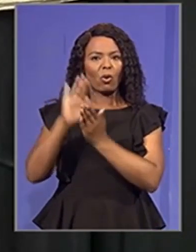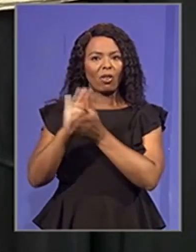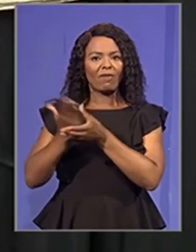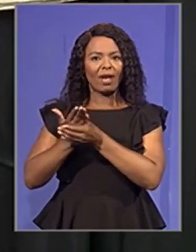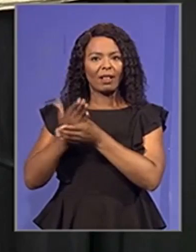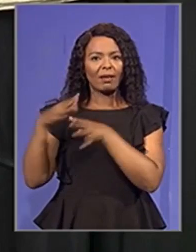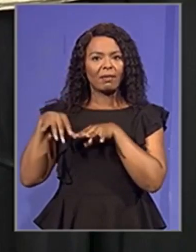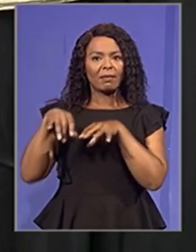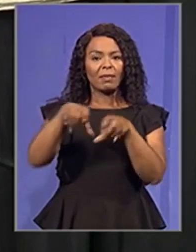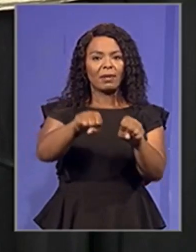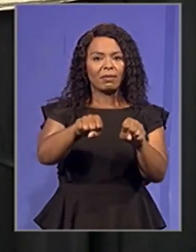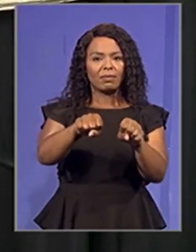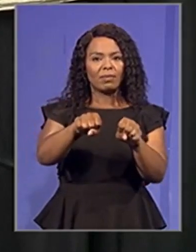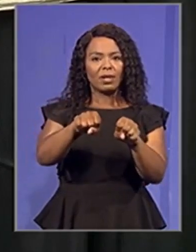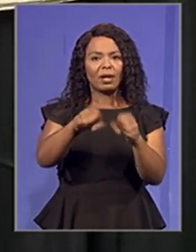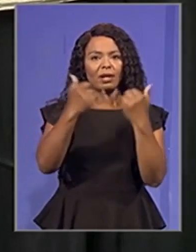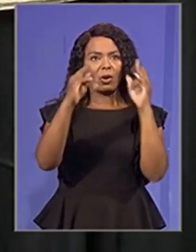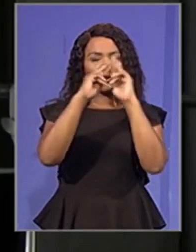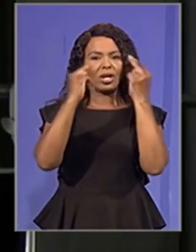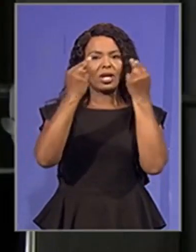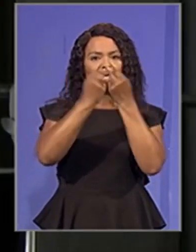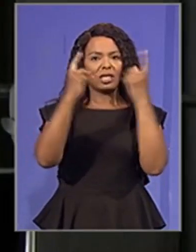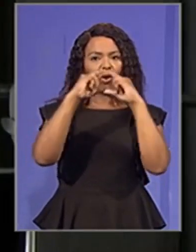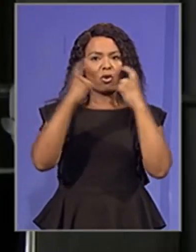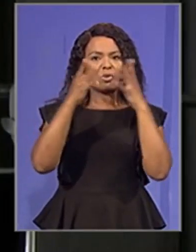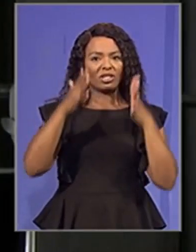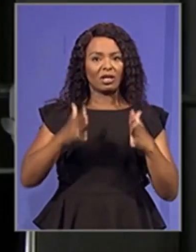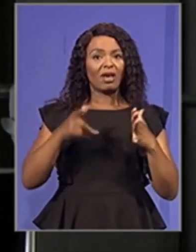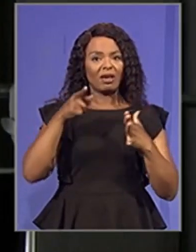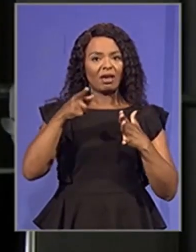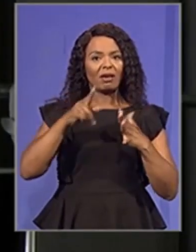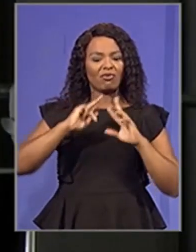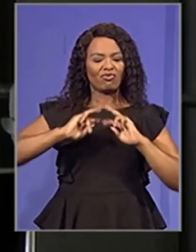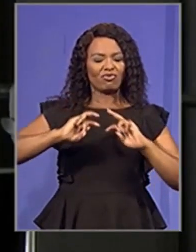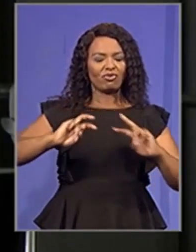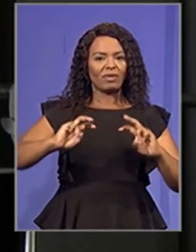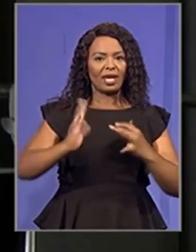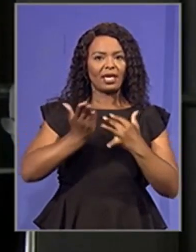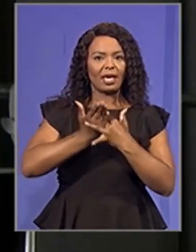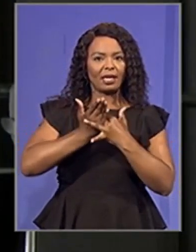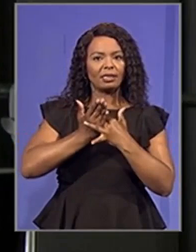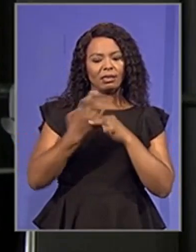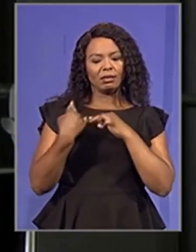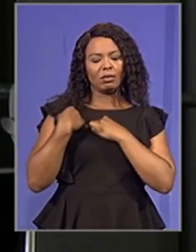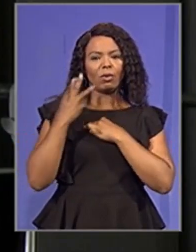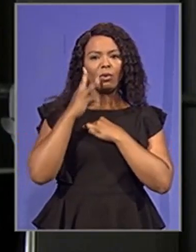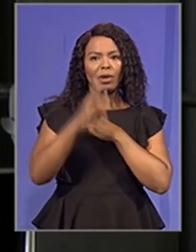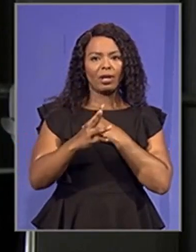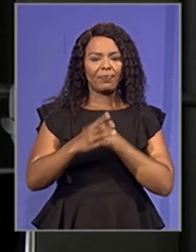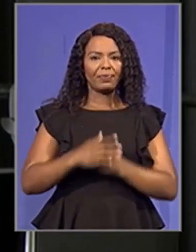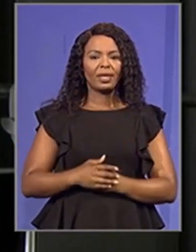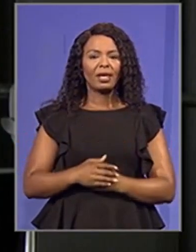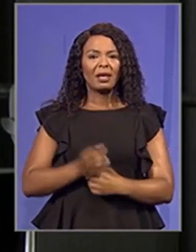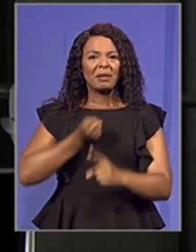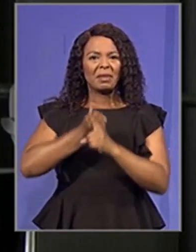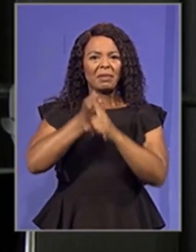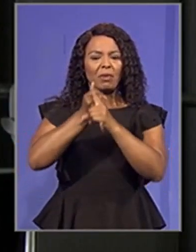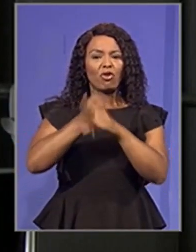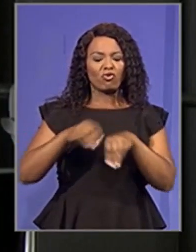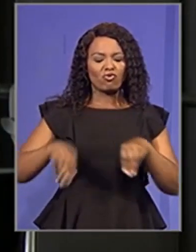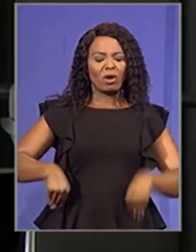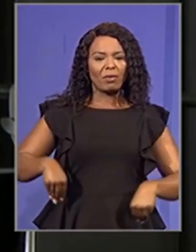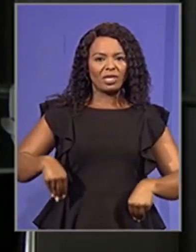So afake office la National Commission. I want to plead with council, please ensure that the fight against corruption at